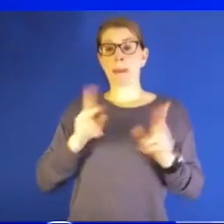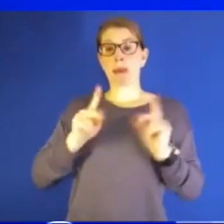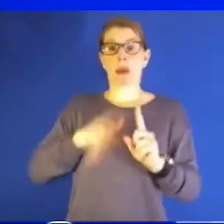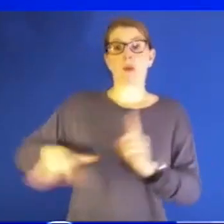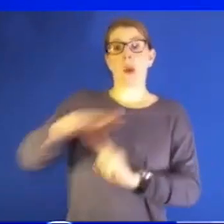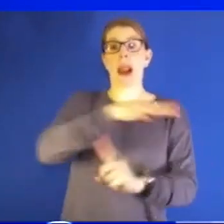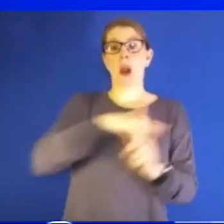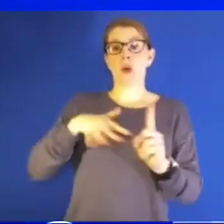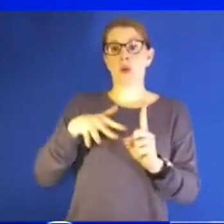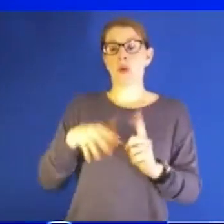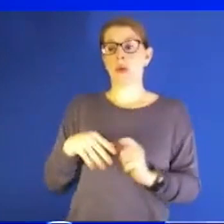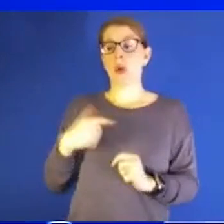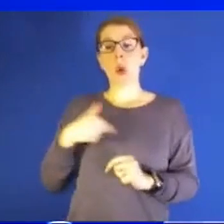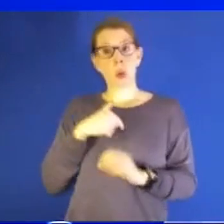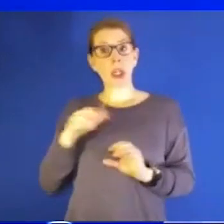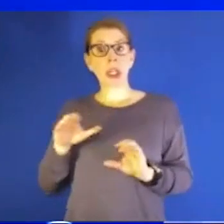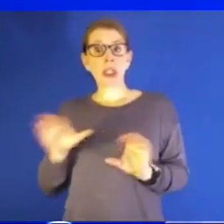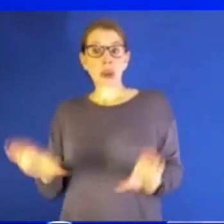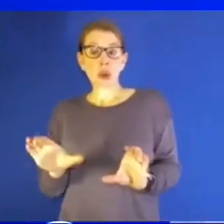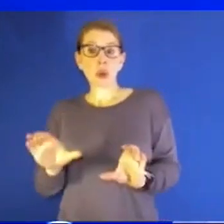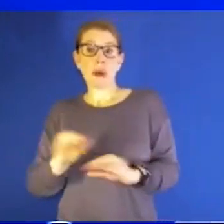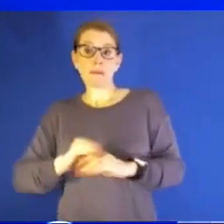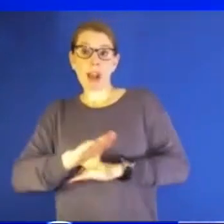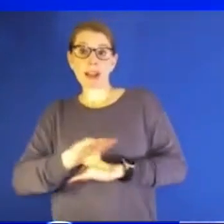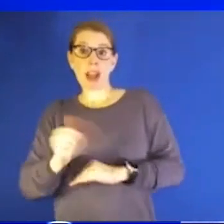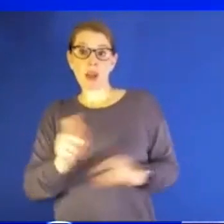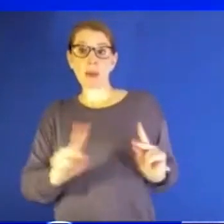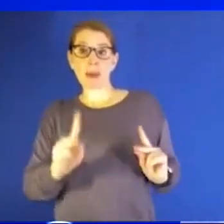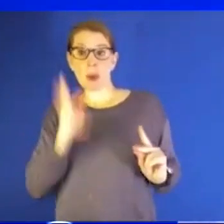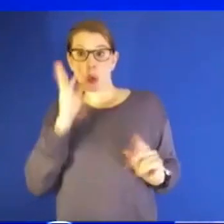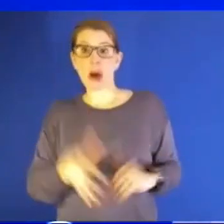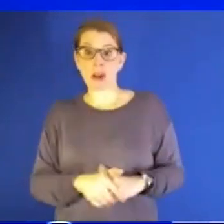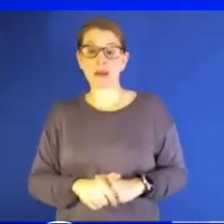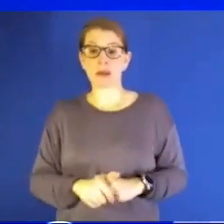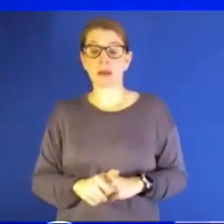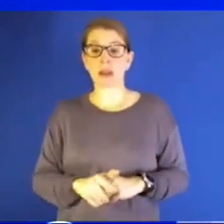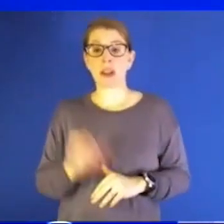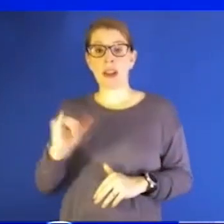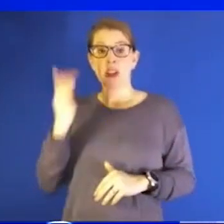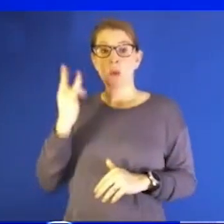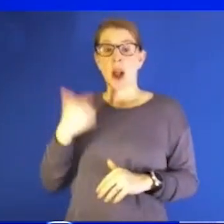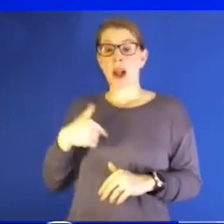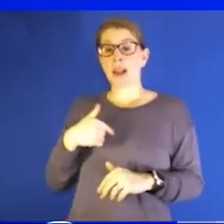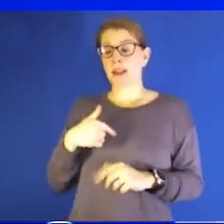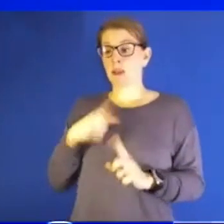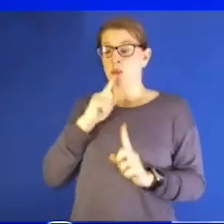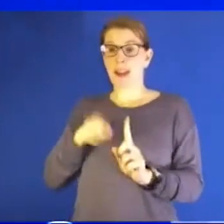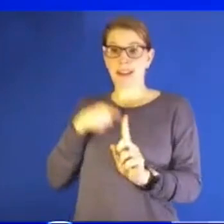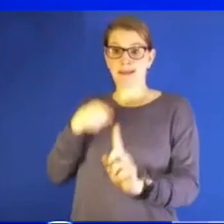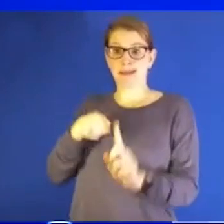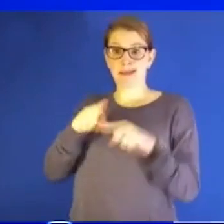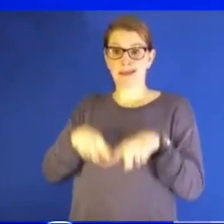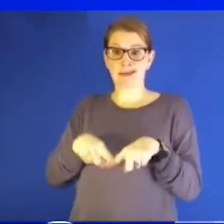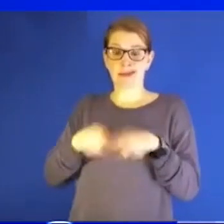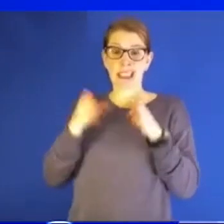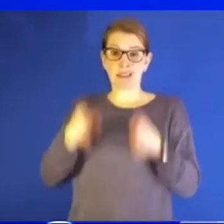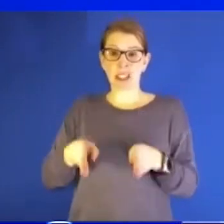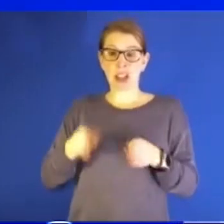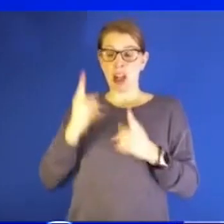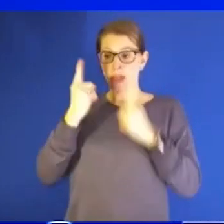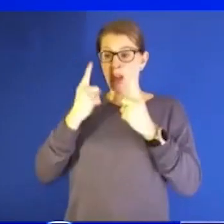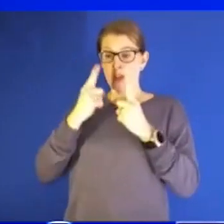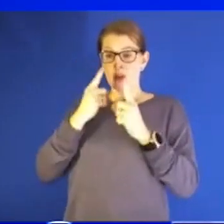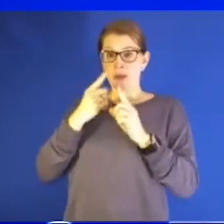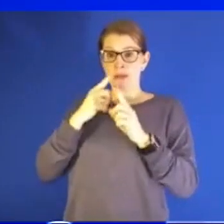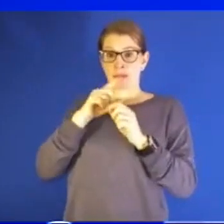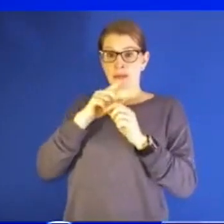we do affects others. And that's why it really continues to be down to the individuals really being thoughtful about what they do.